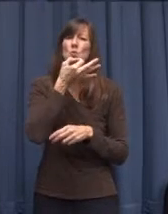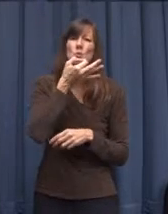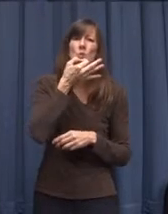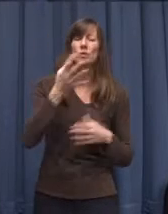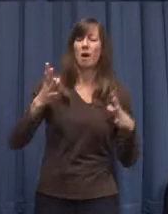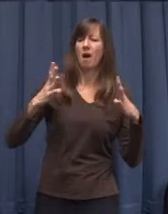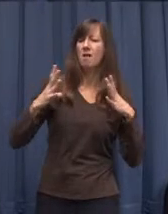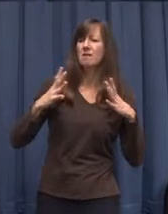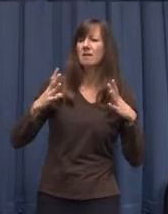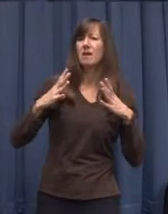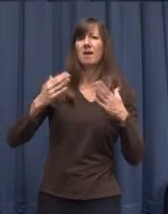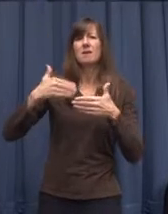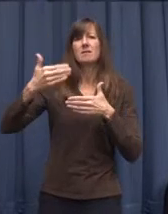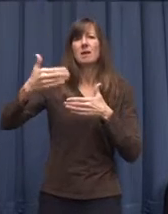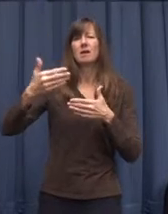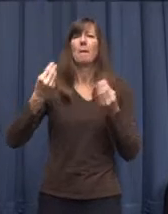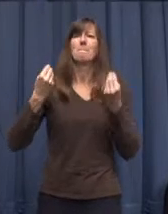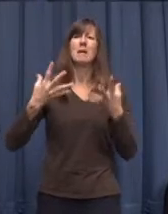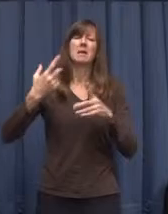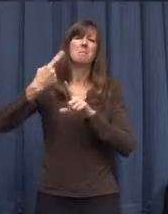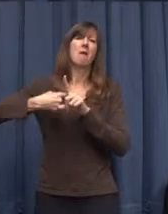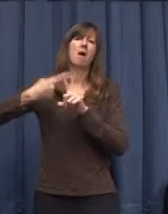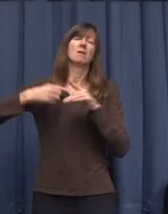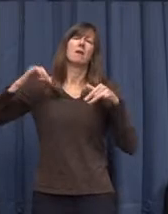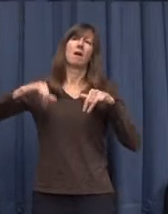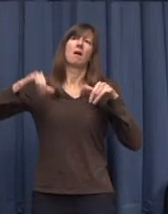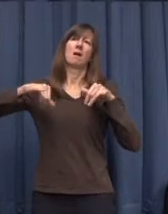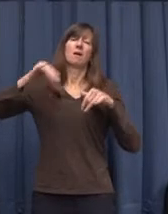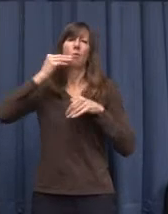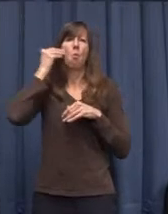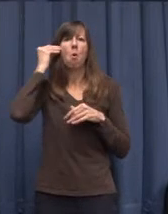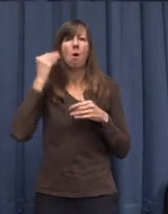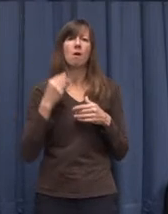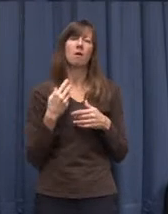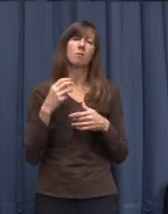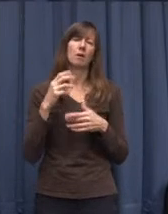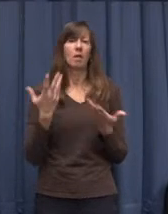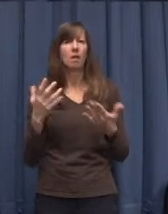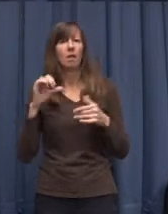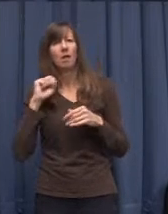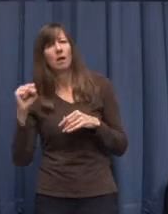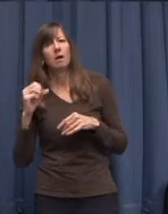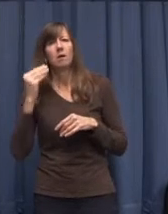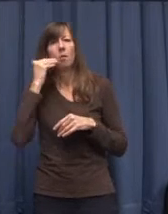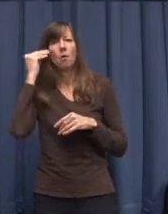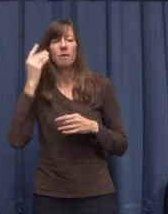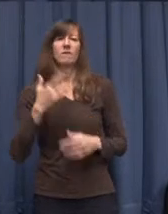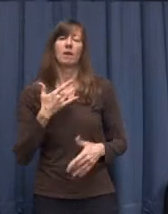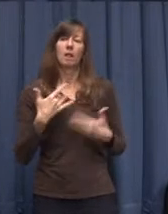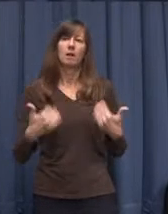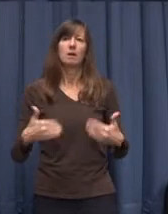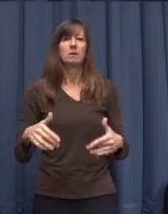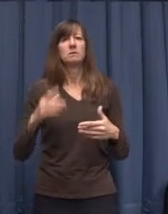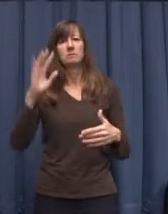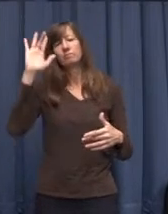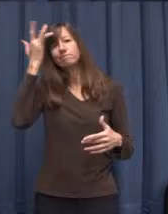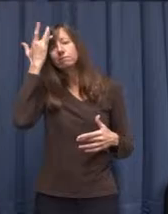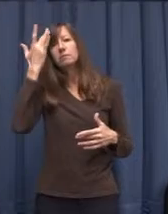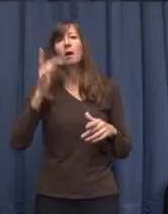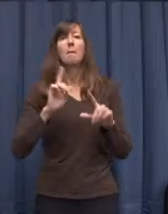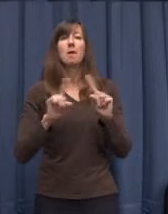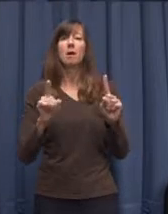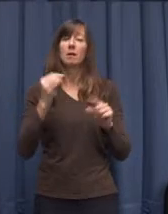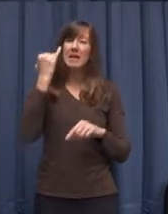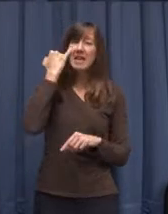of lockdowns and restrictions. But if we don't do those things, The science is very clear of where